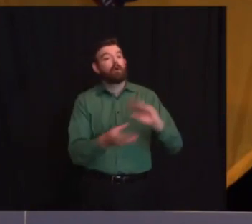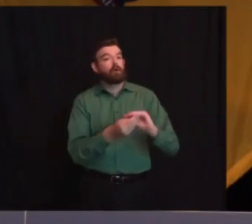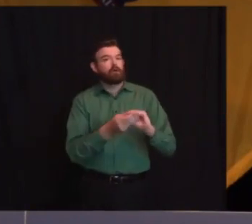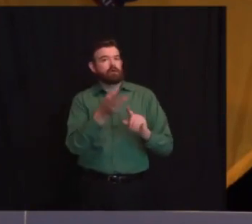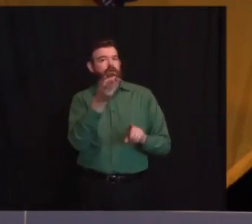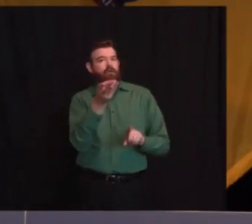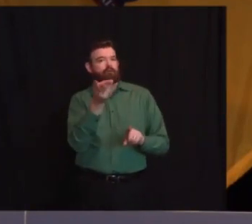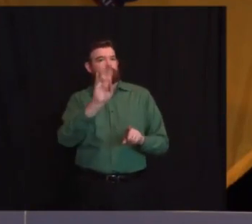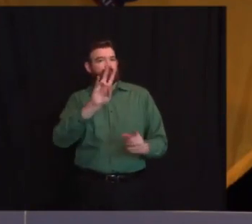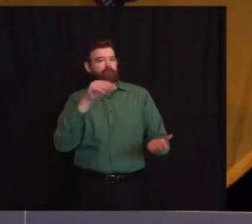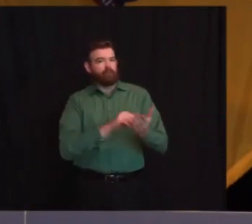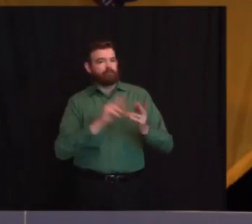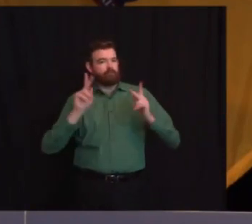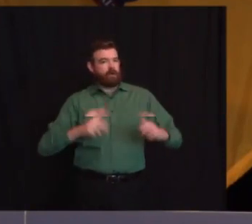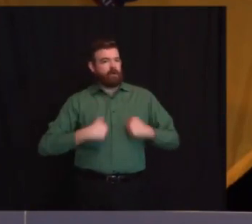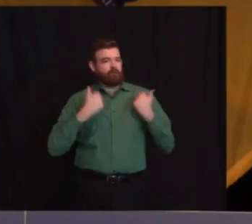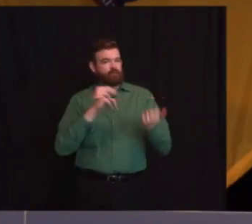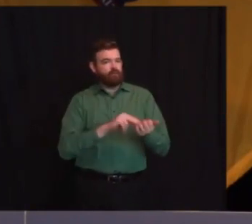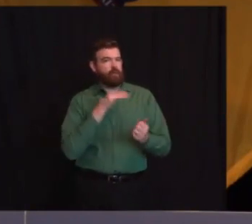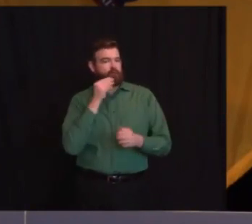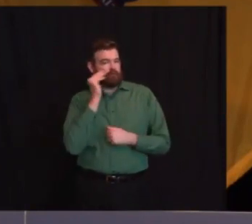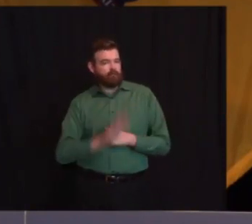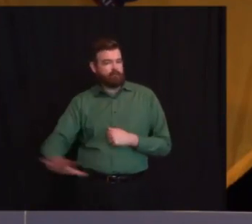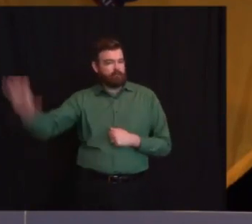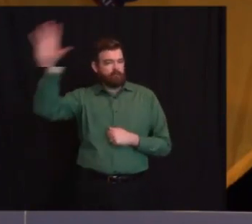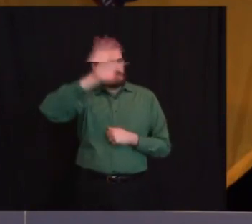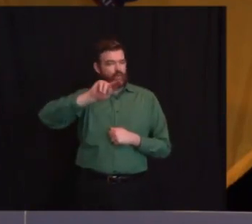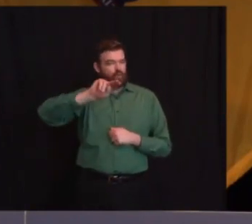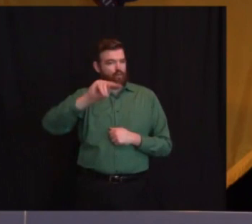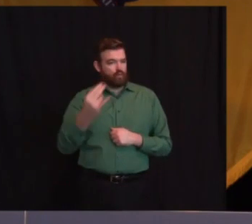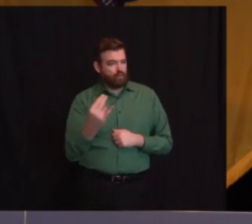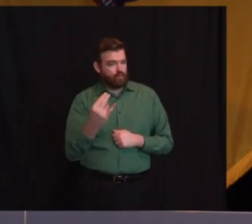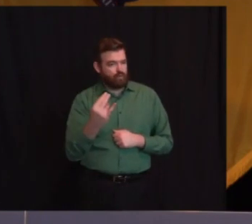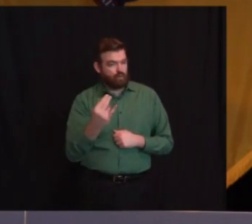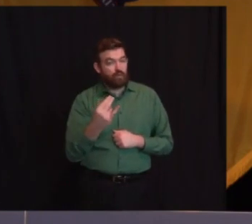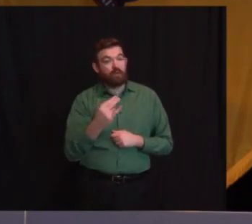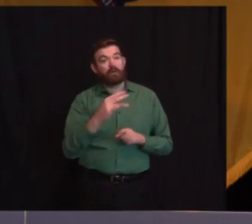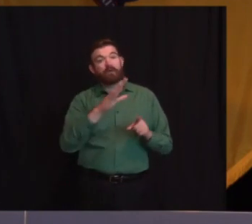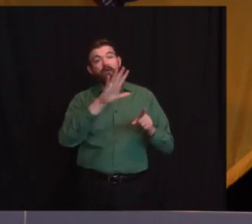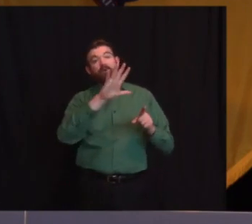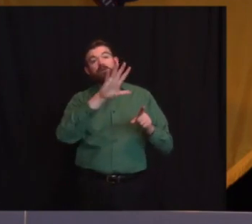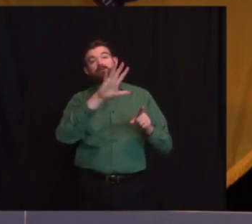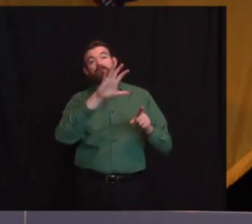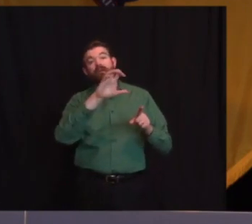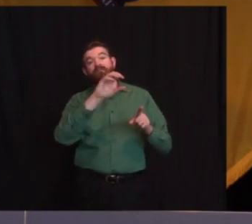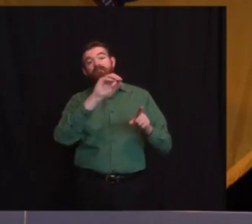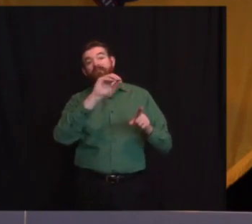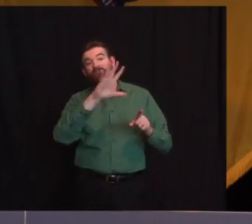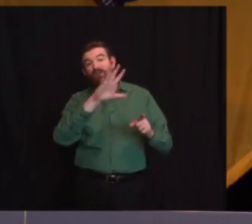67,000 residents. Right now, 505 of those facilities are reporting